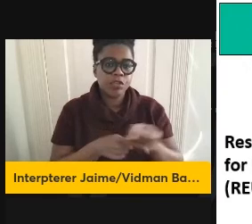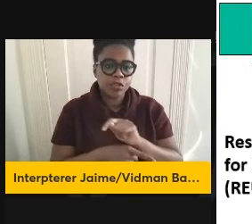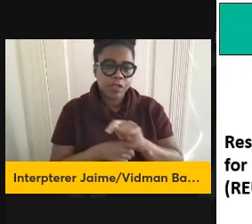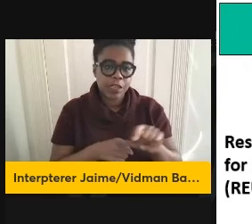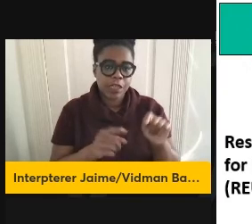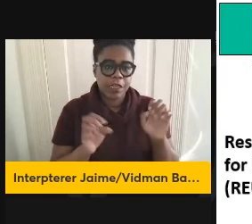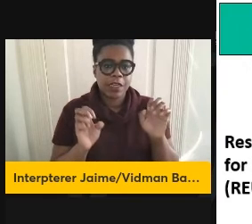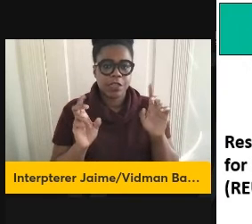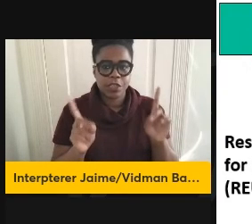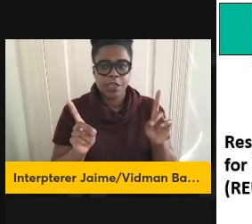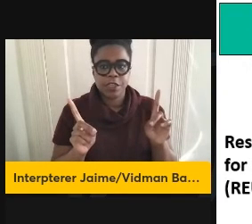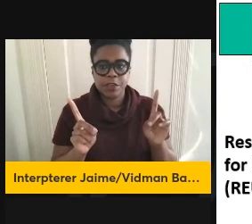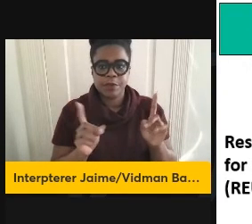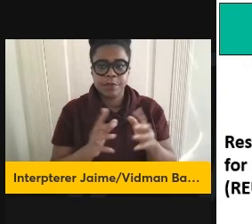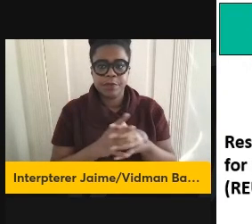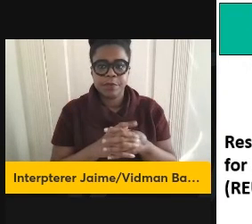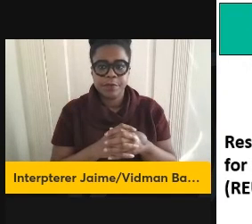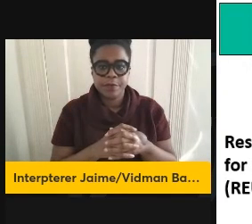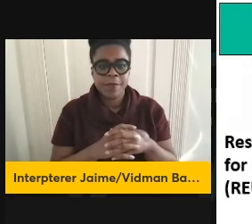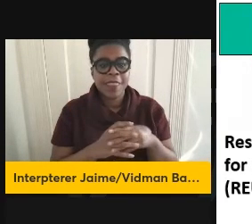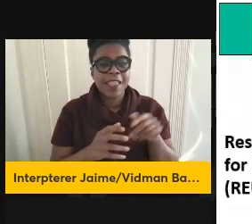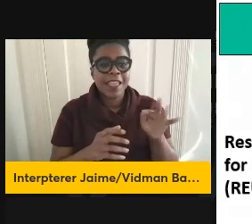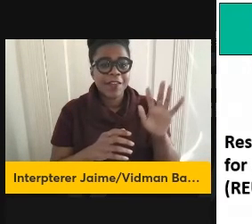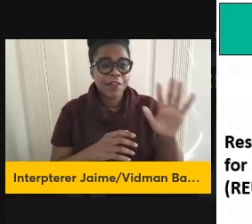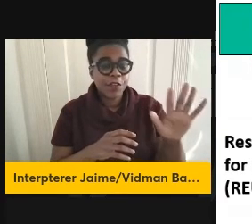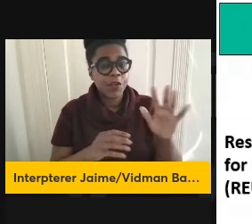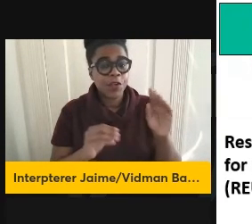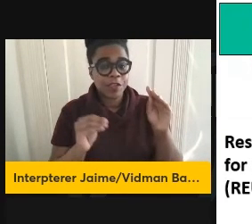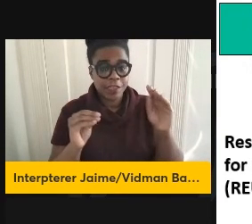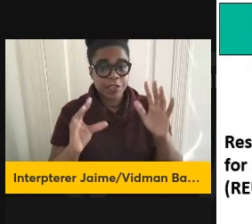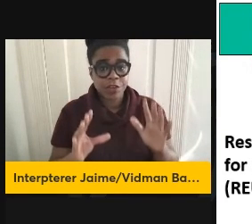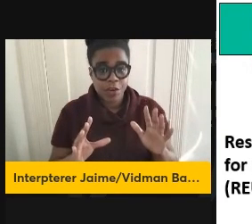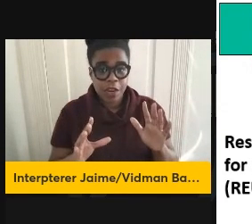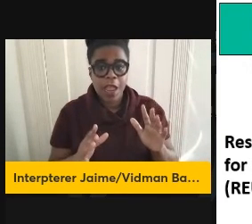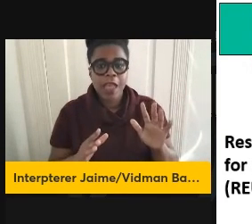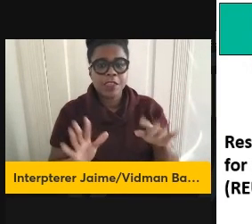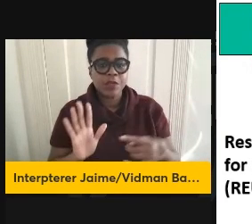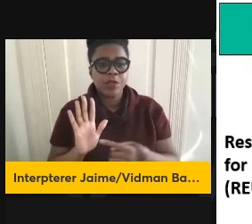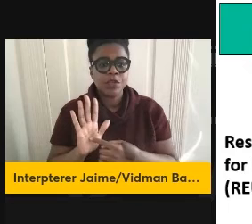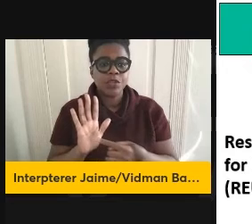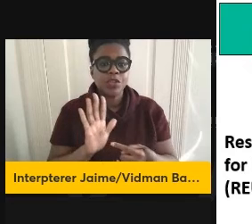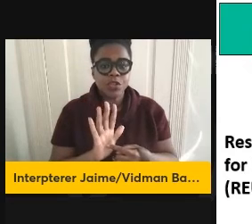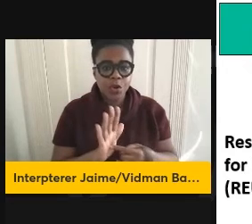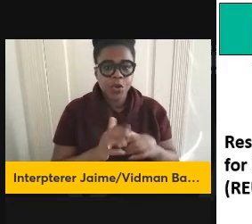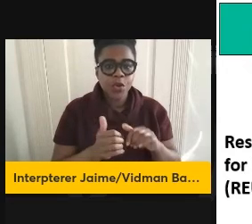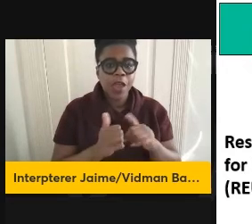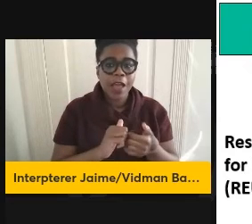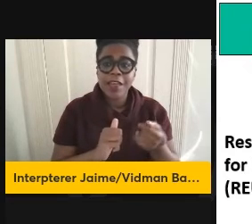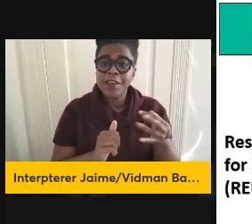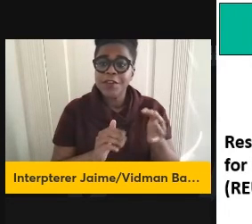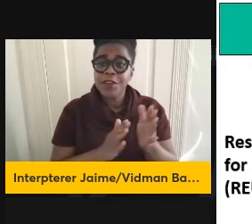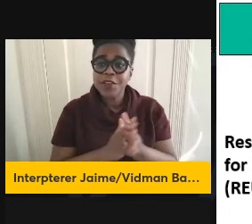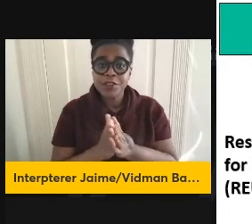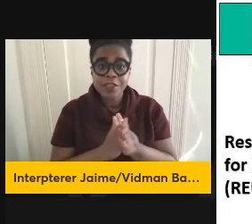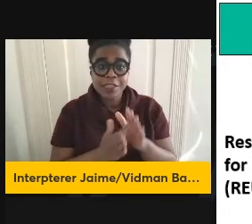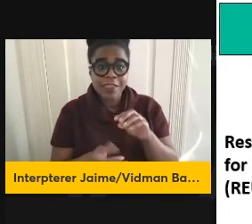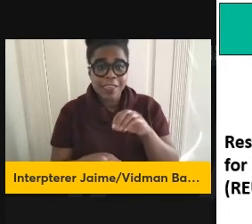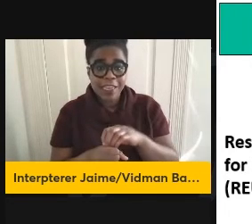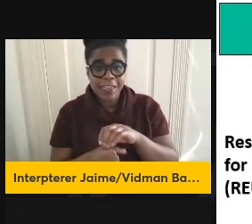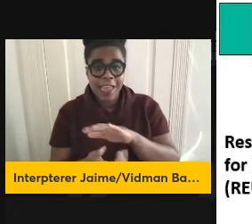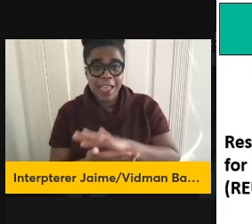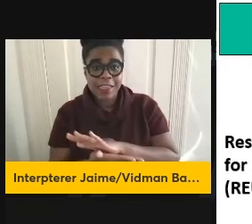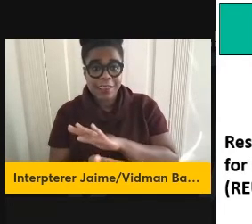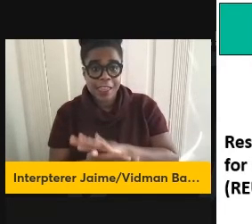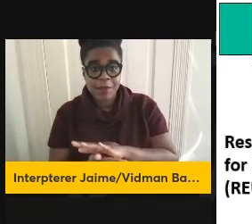education if you're faculty. So this, I just want to show you the progression. If you're interested in academia or a